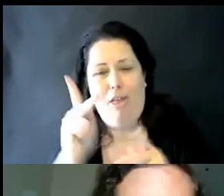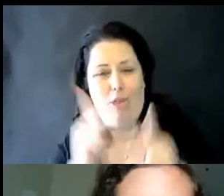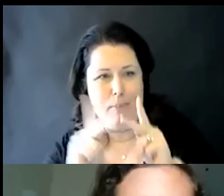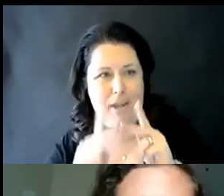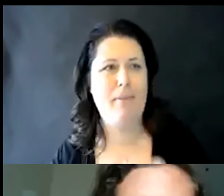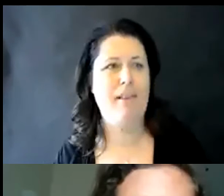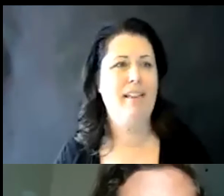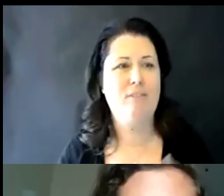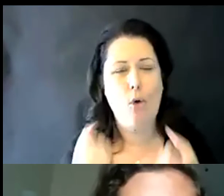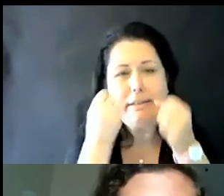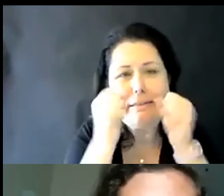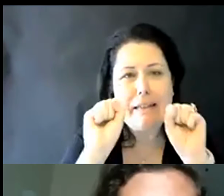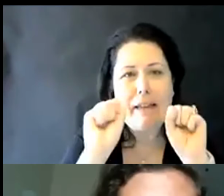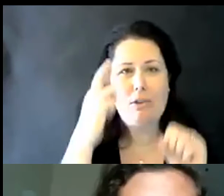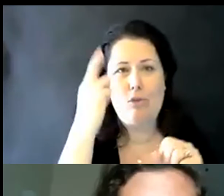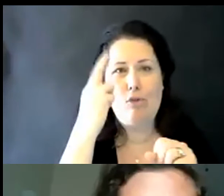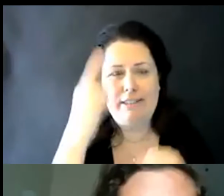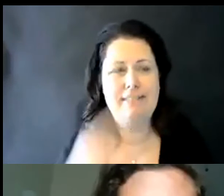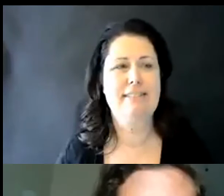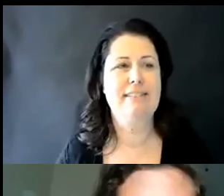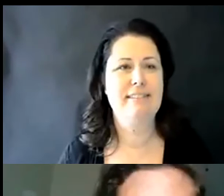just for safety's sake, for theirs and mine.